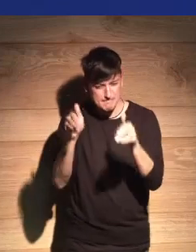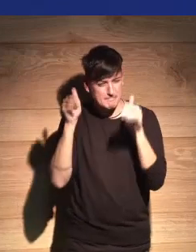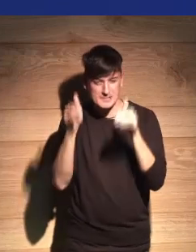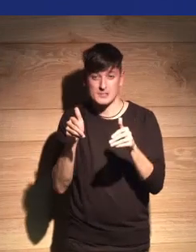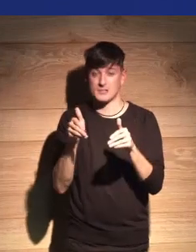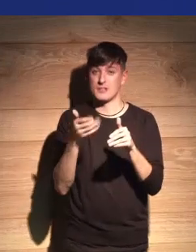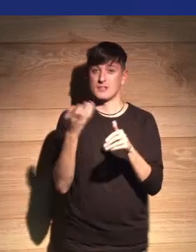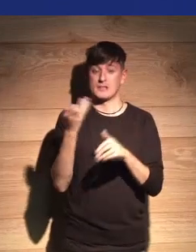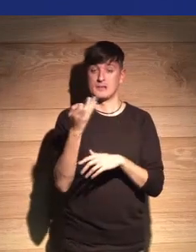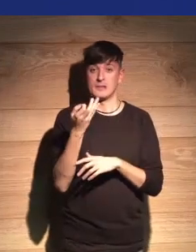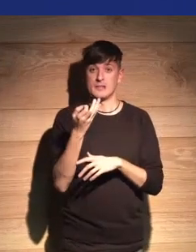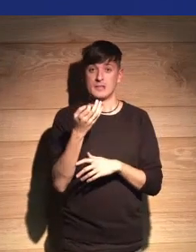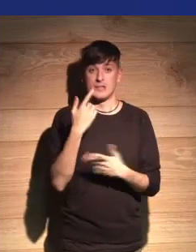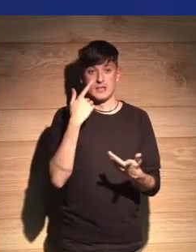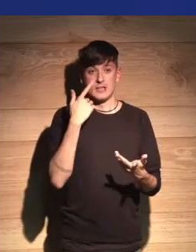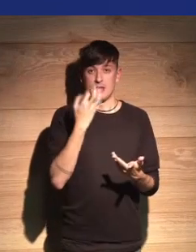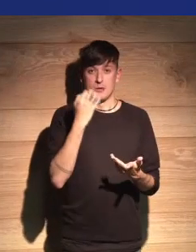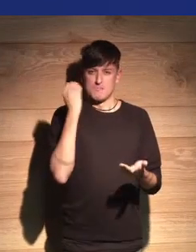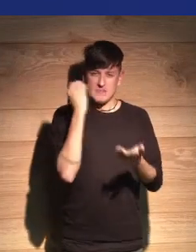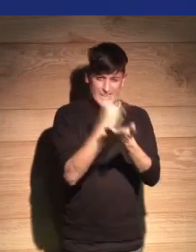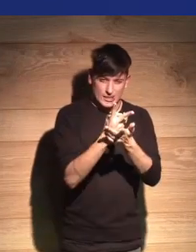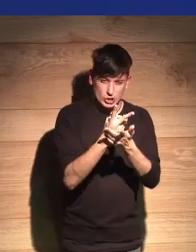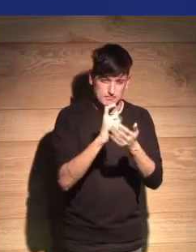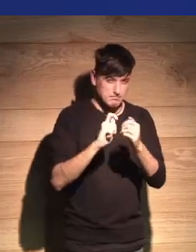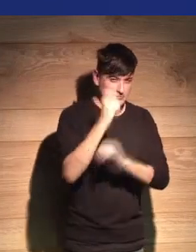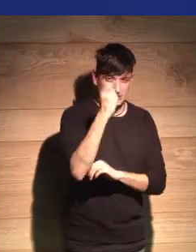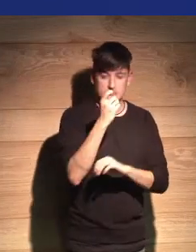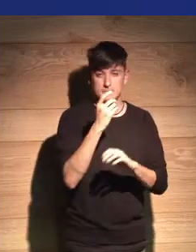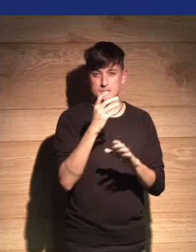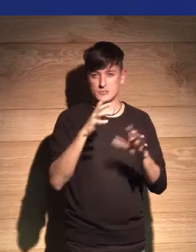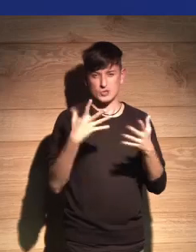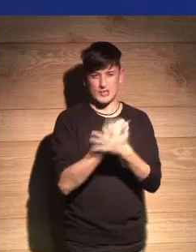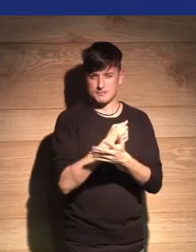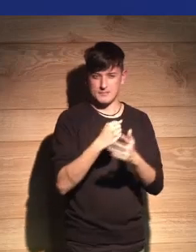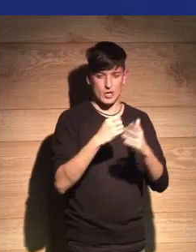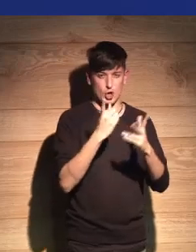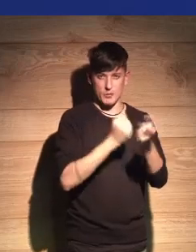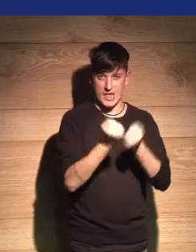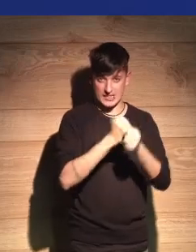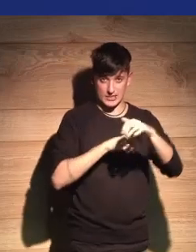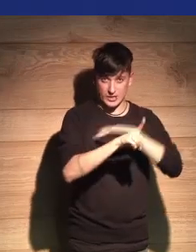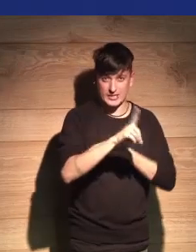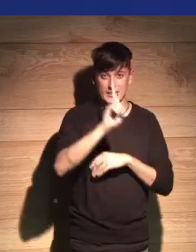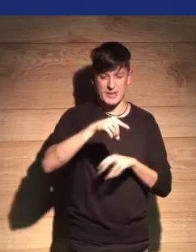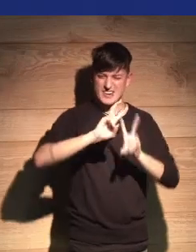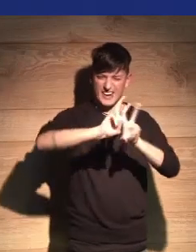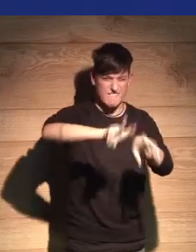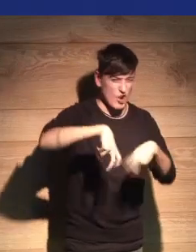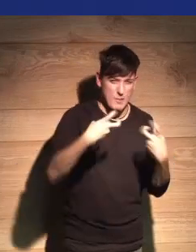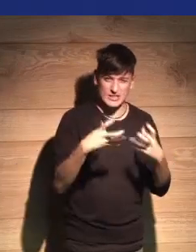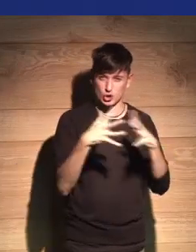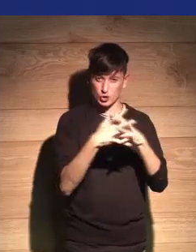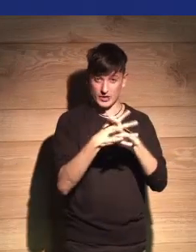cohesive society that can face the challenges our country faces. And number 3,